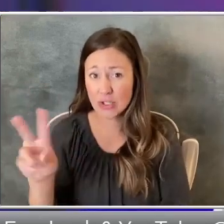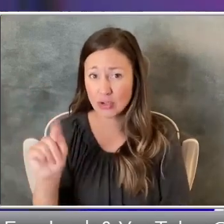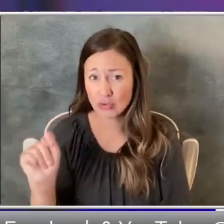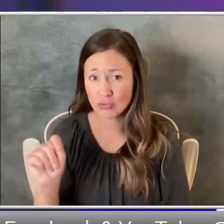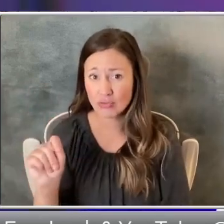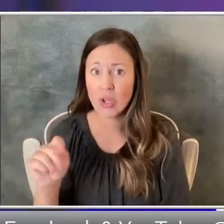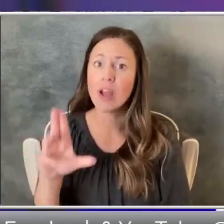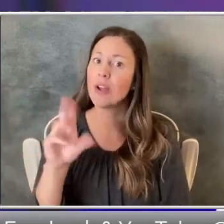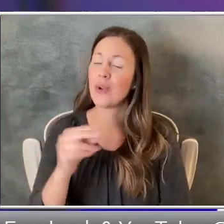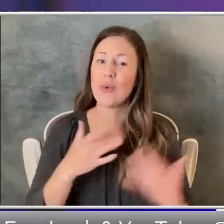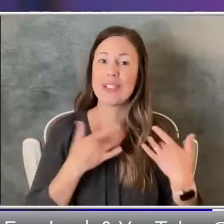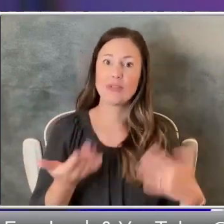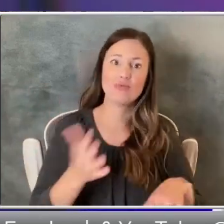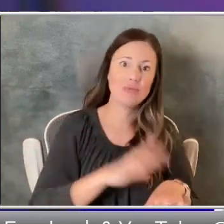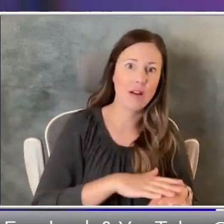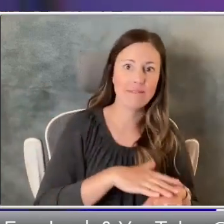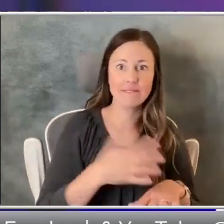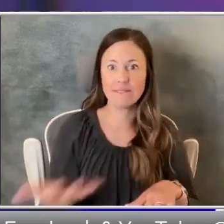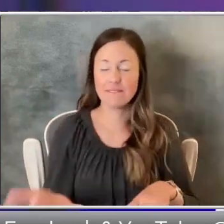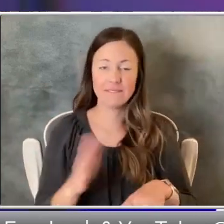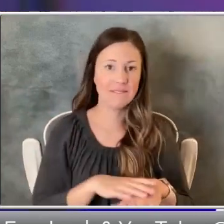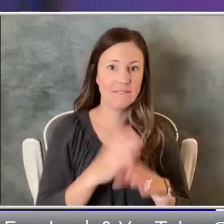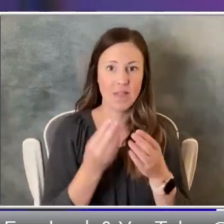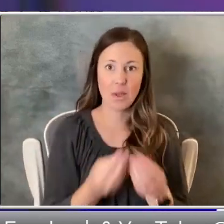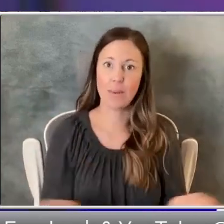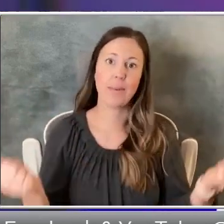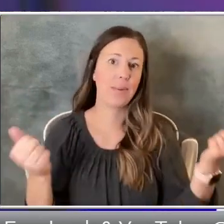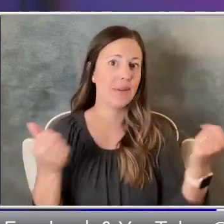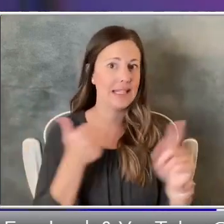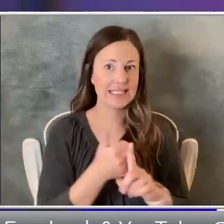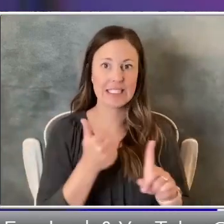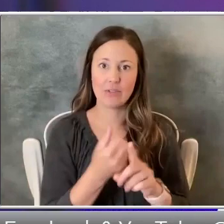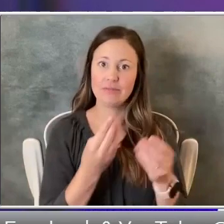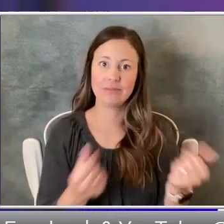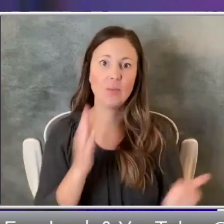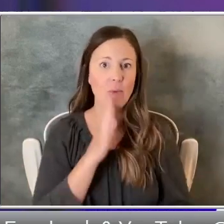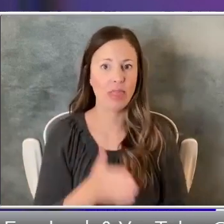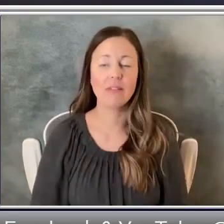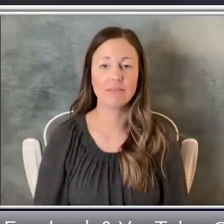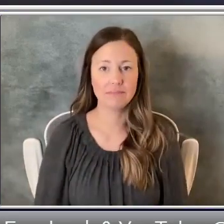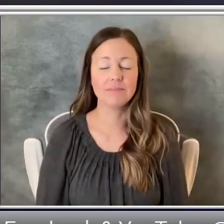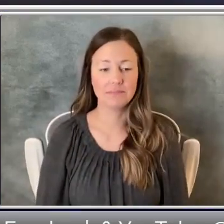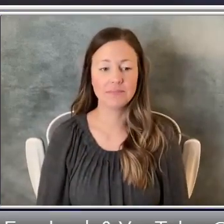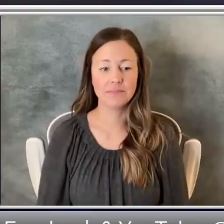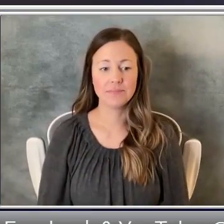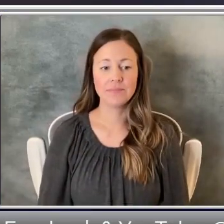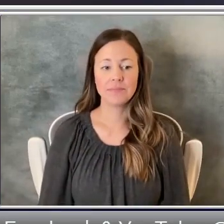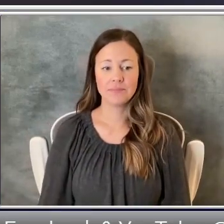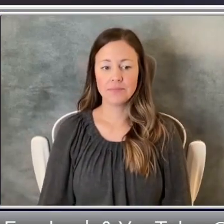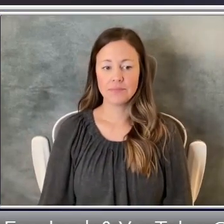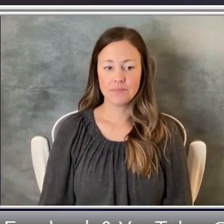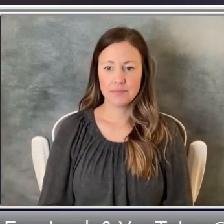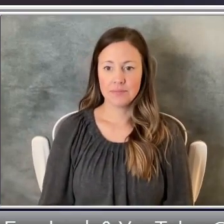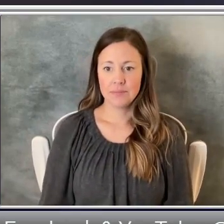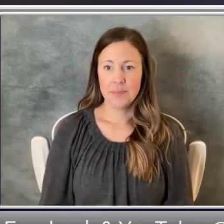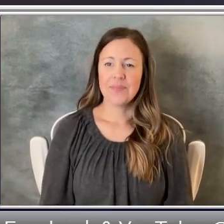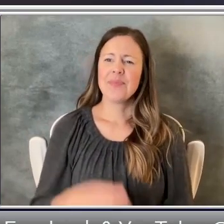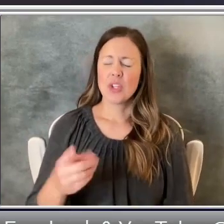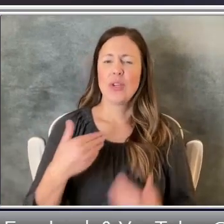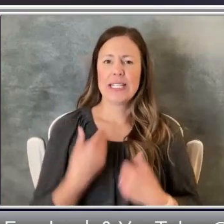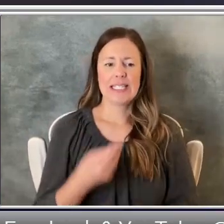it goes, and oftentimes it is self-resolving over time. So Brittany has a kind of implant that's called